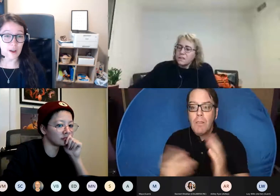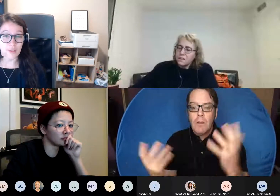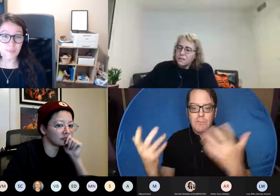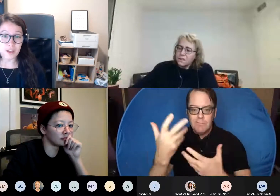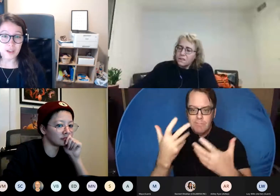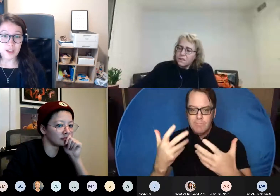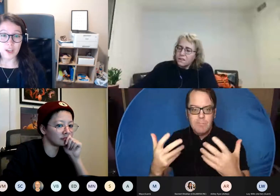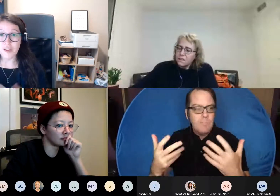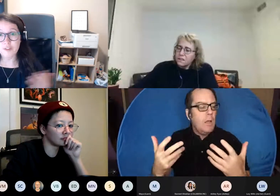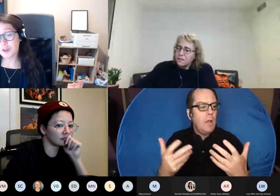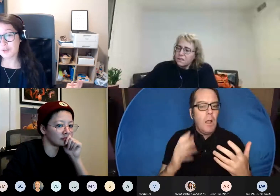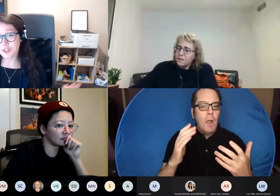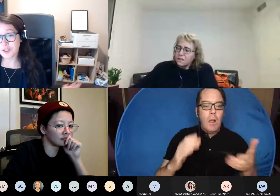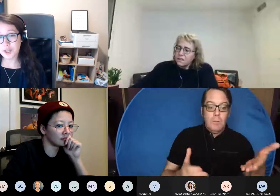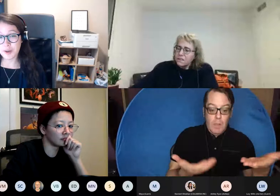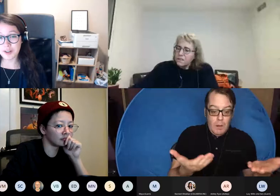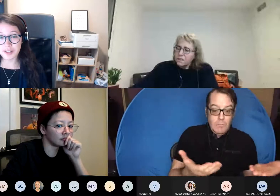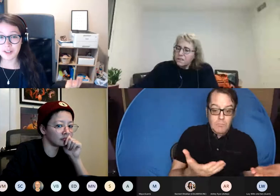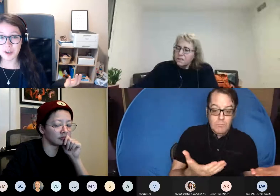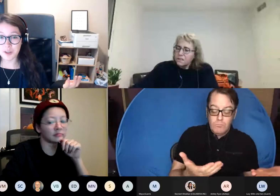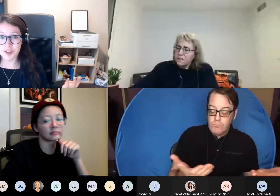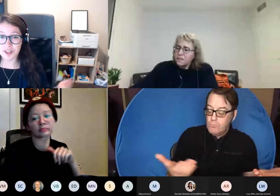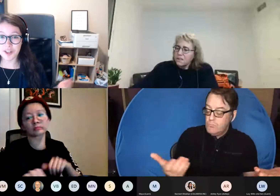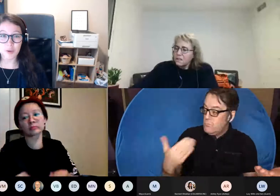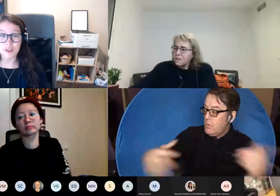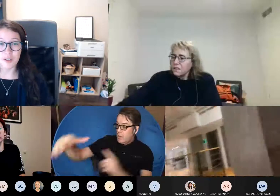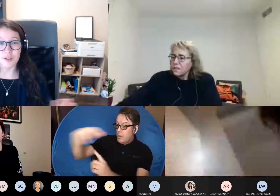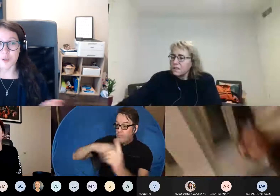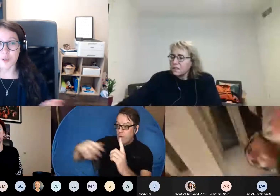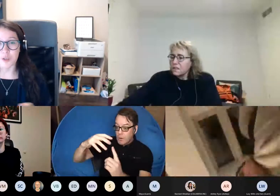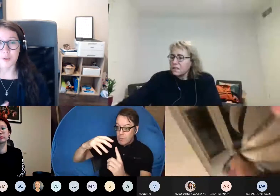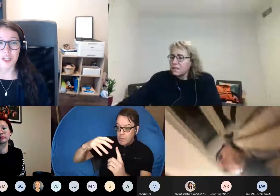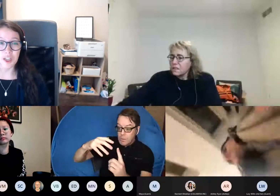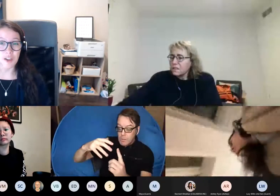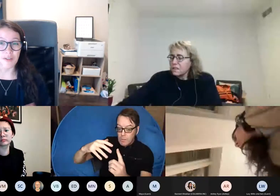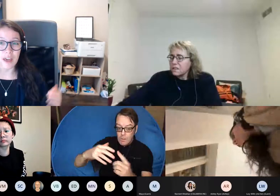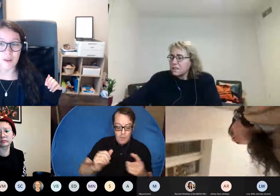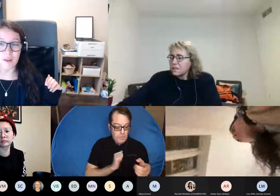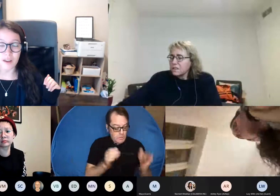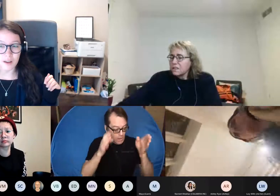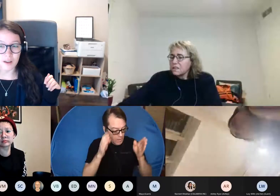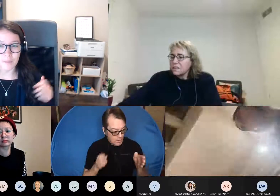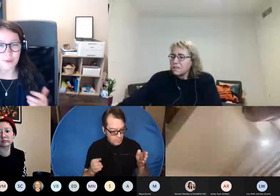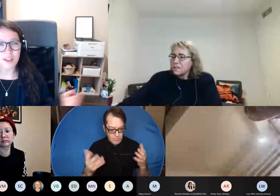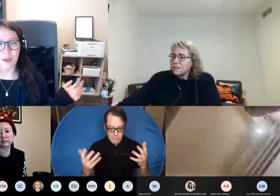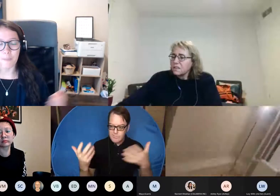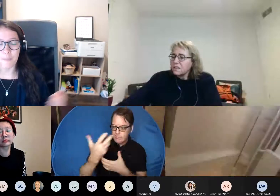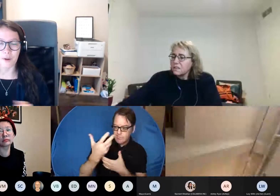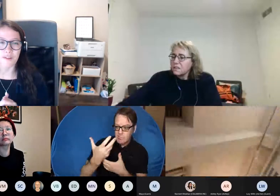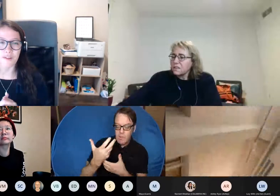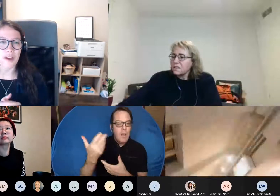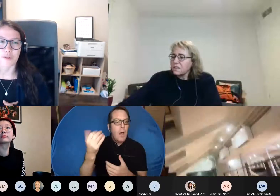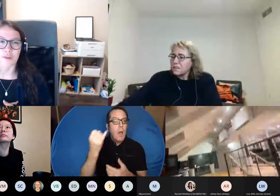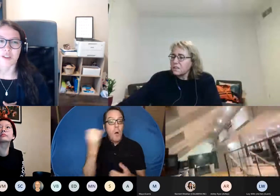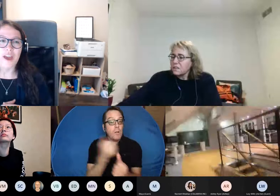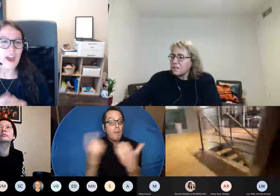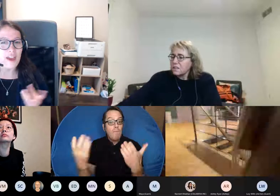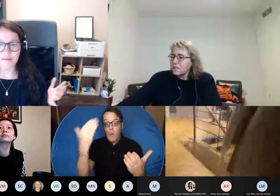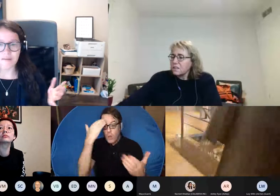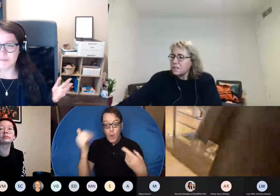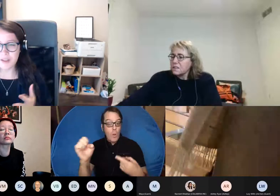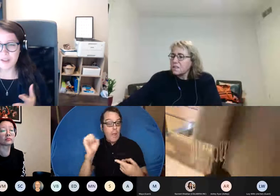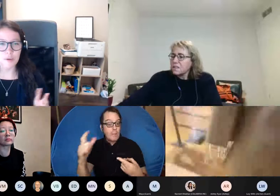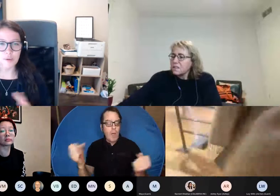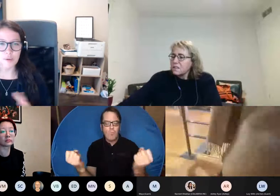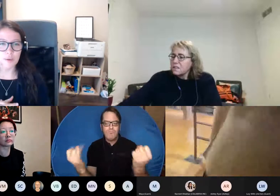environment around them. If everyone conversed in American Sign Language and everyone used visual communication, they would be completely perfectly abled